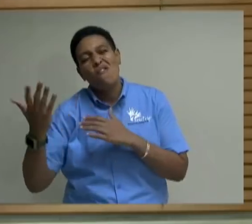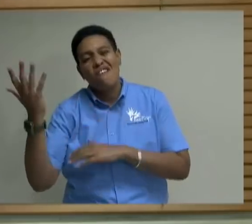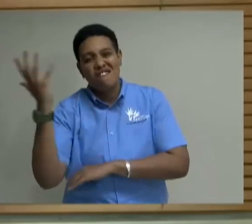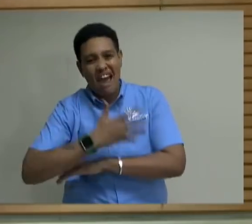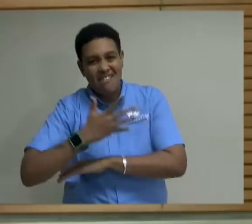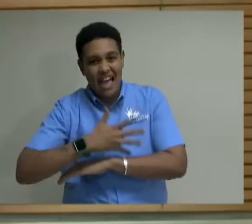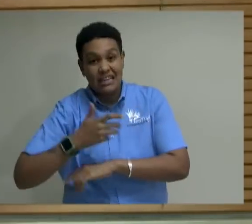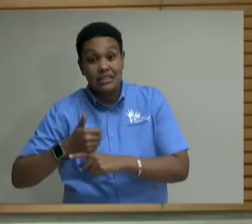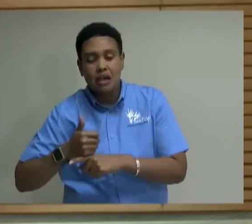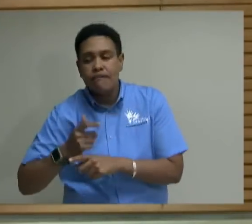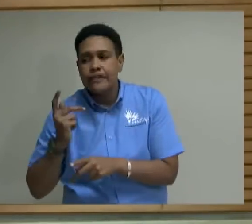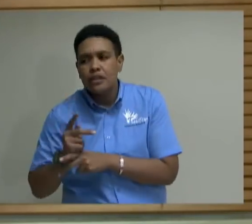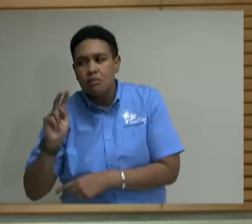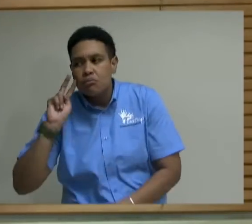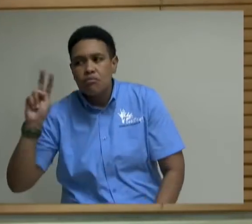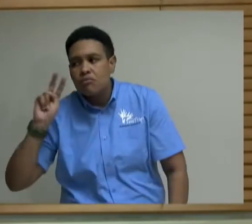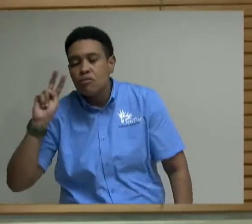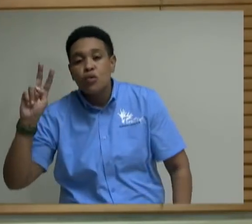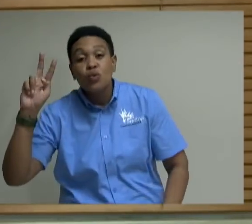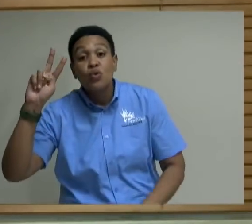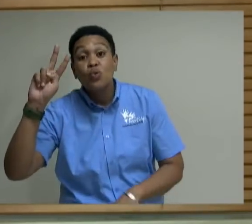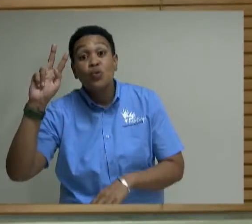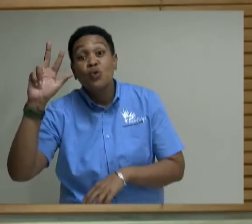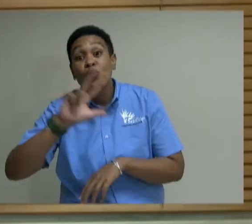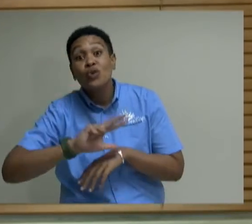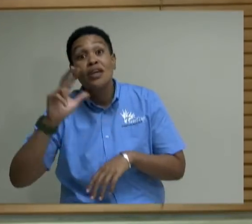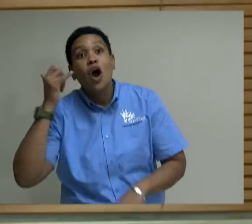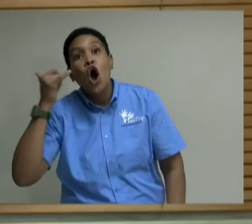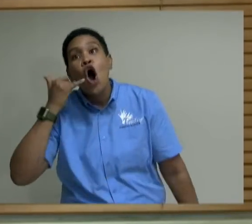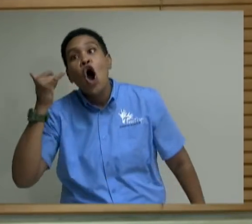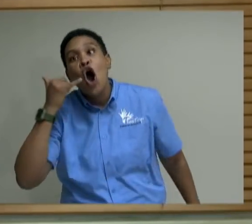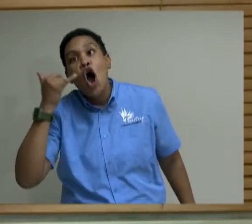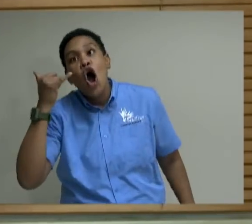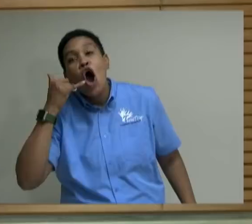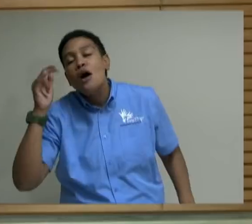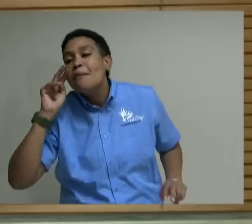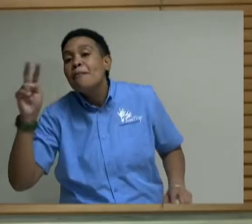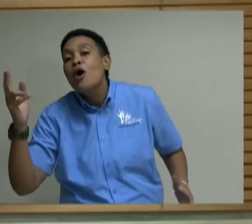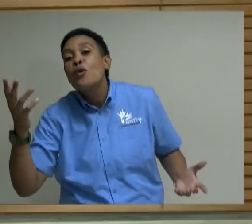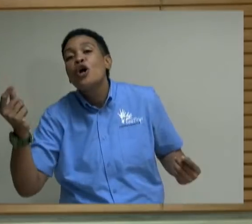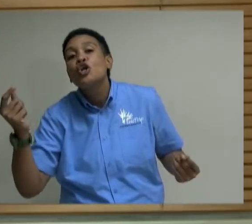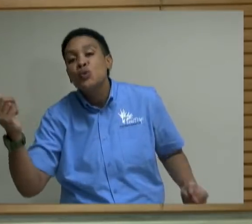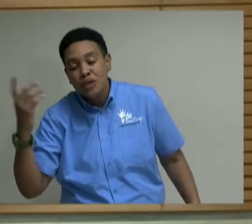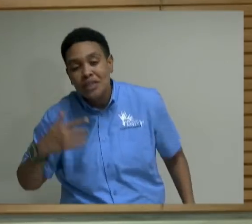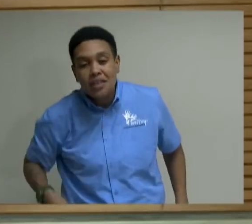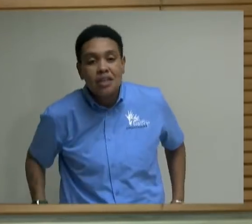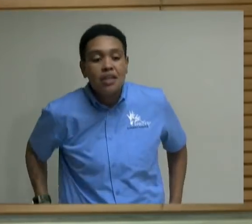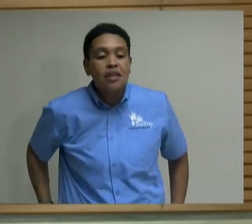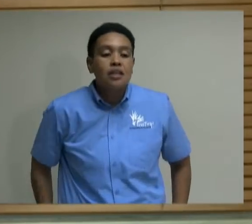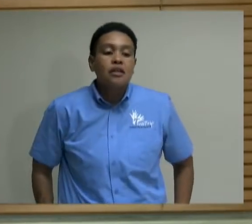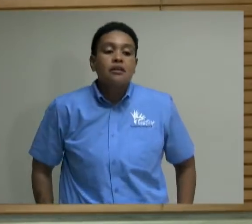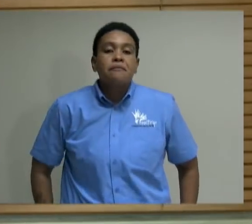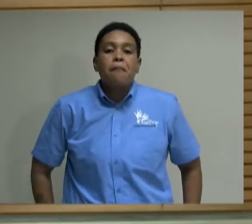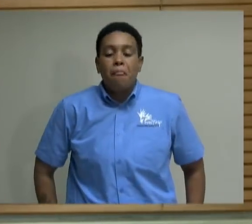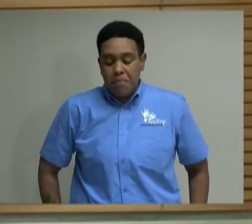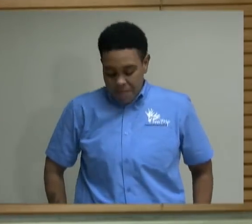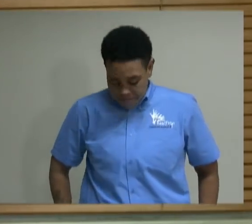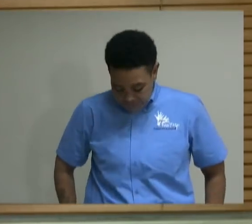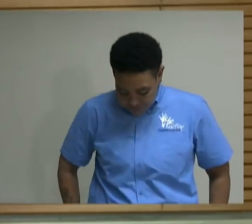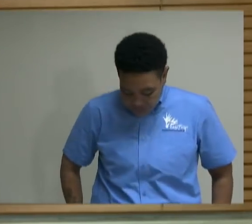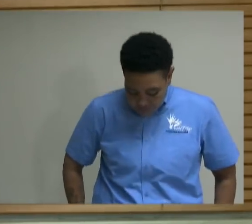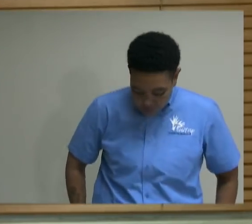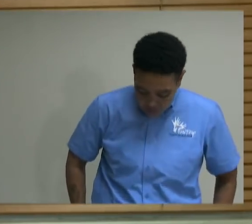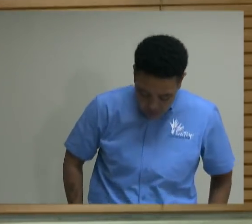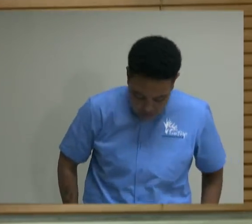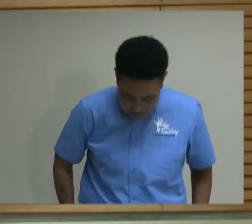their constant supervision, 2-3 calls per day, just monitoring whatever it was that I was doing. Right. So